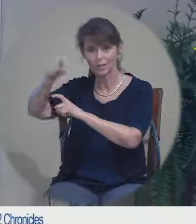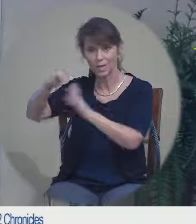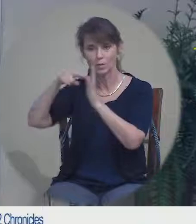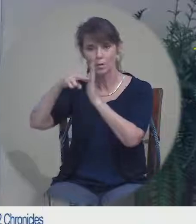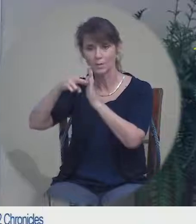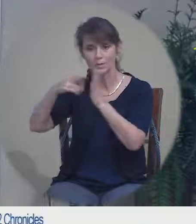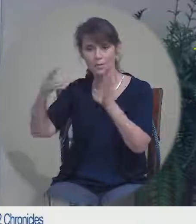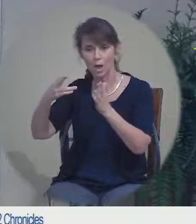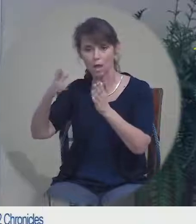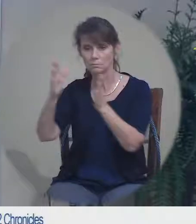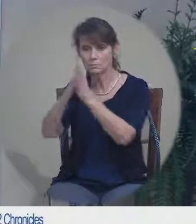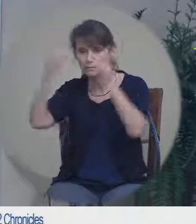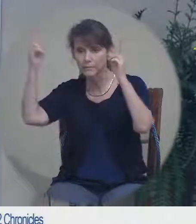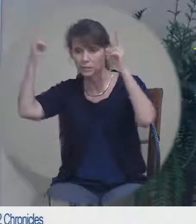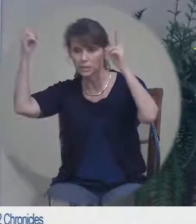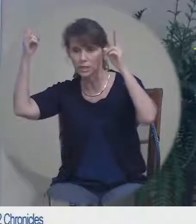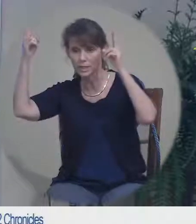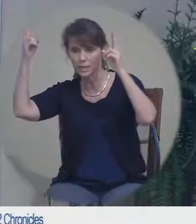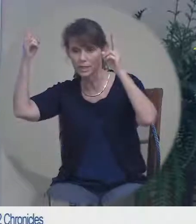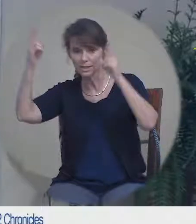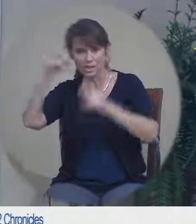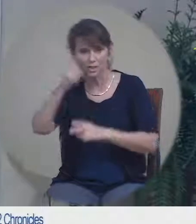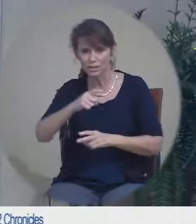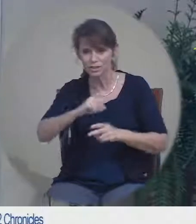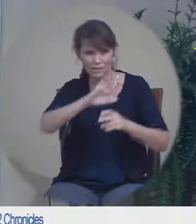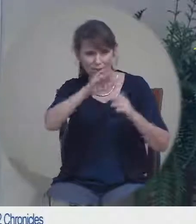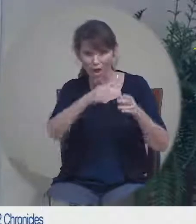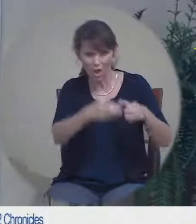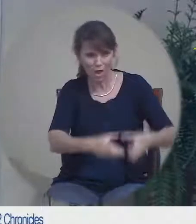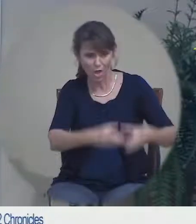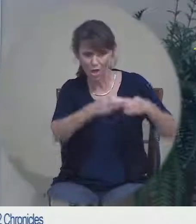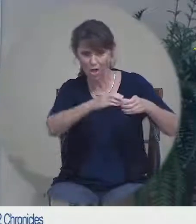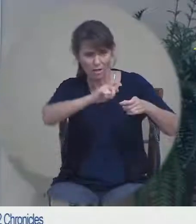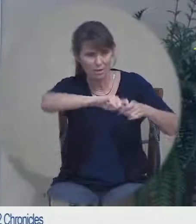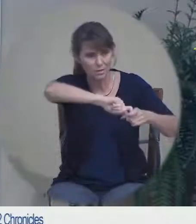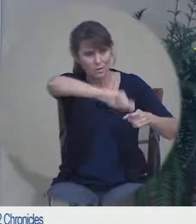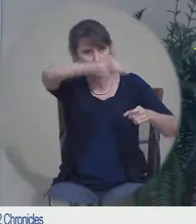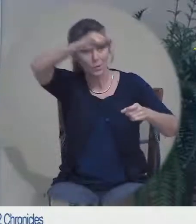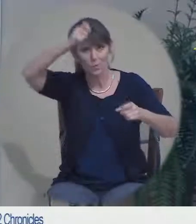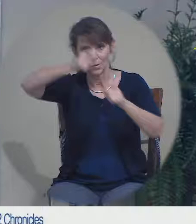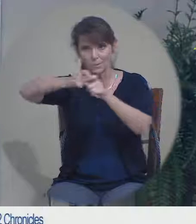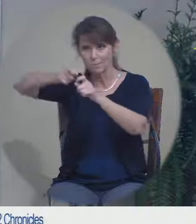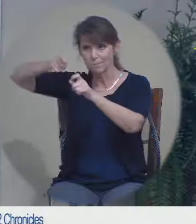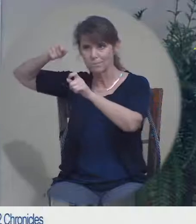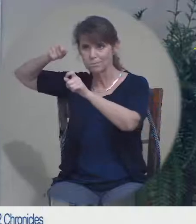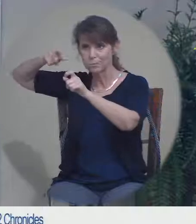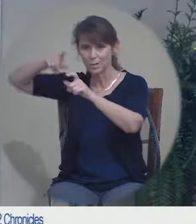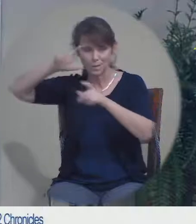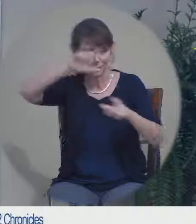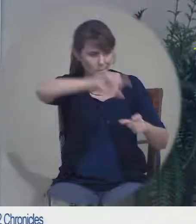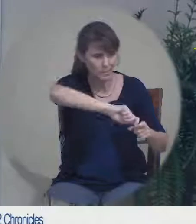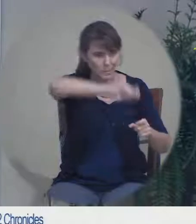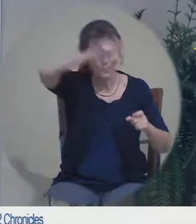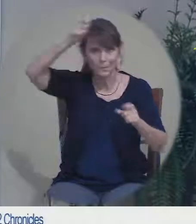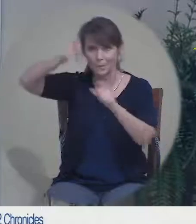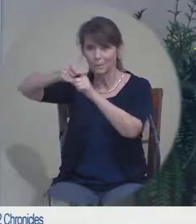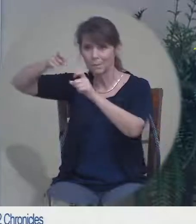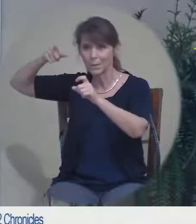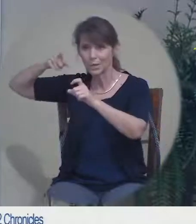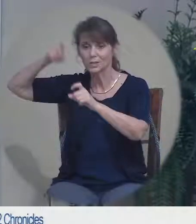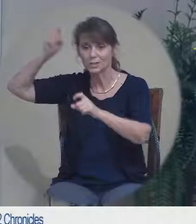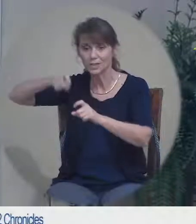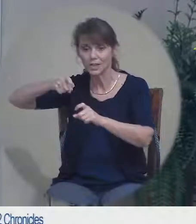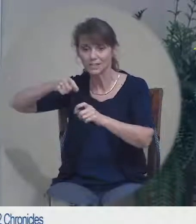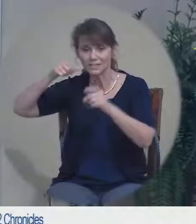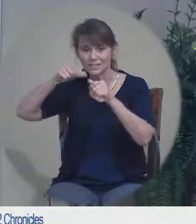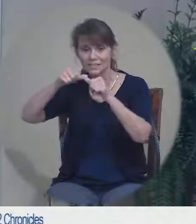Victory. Victory, and he should have shot every arrow he could get his hands on, but he stopped short, which I think is a demonstration a little bit of a lack